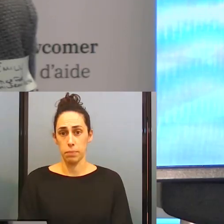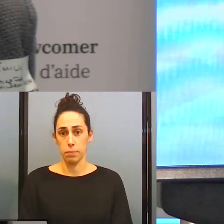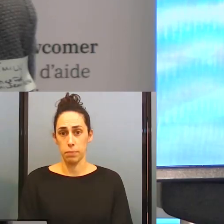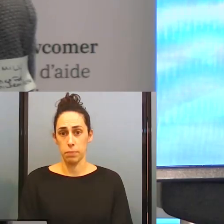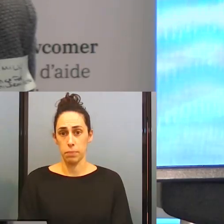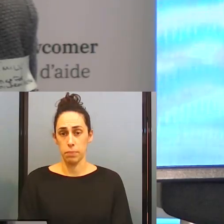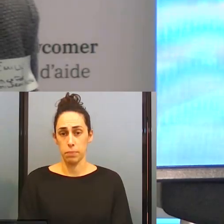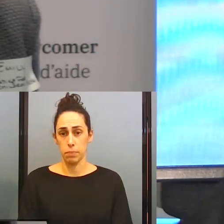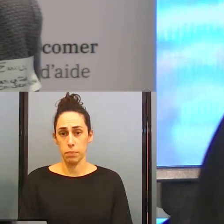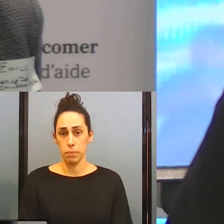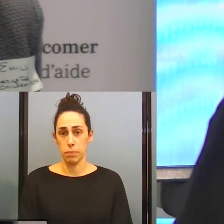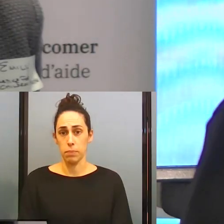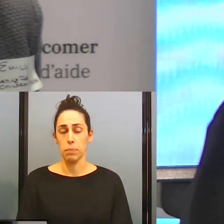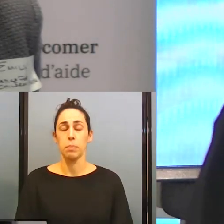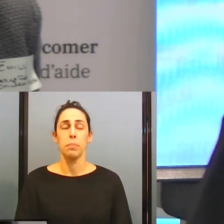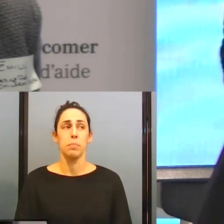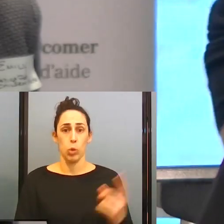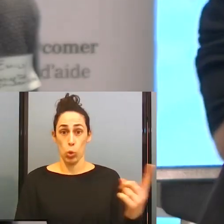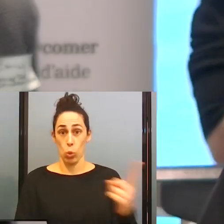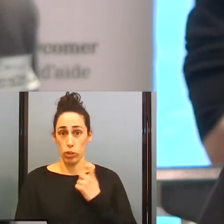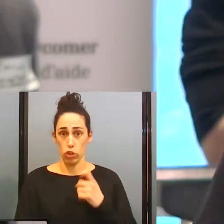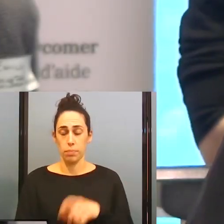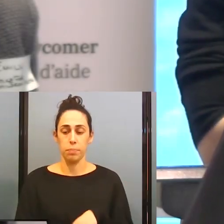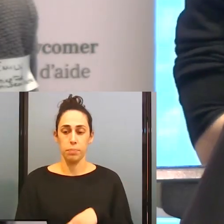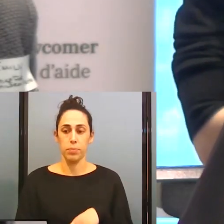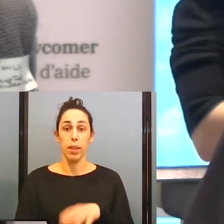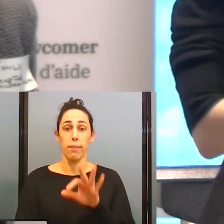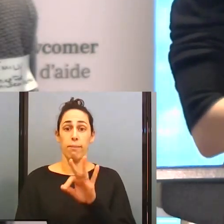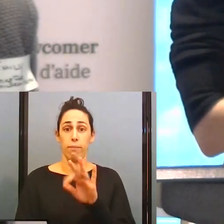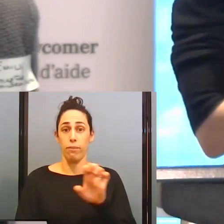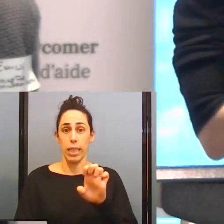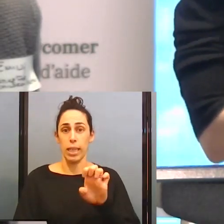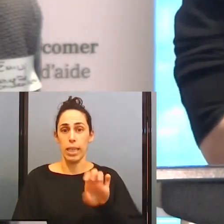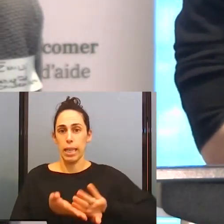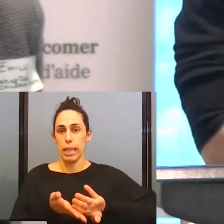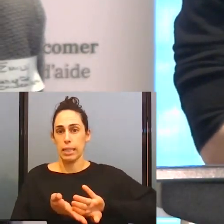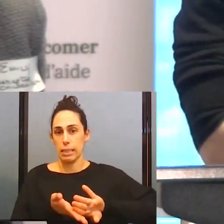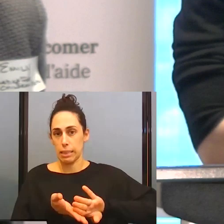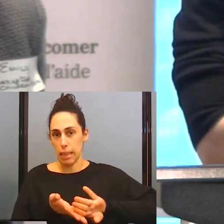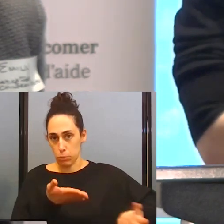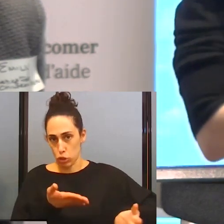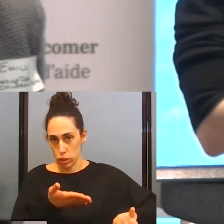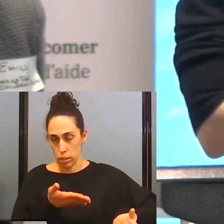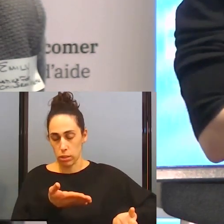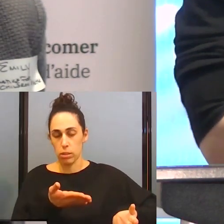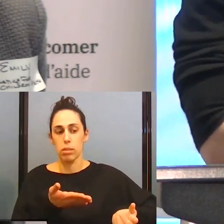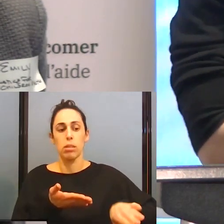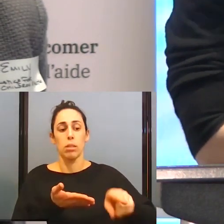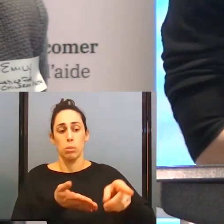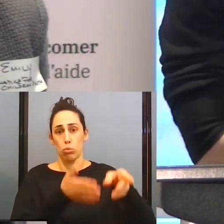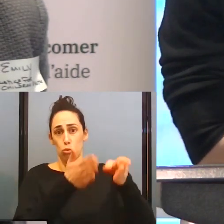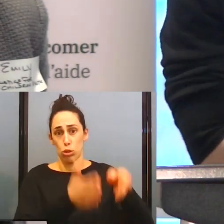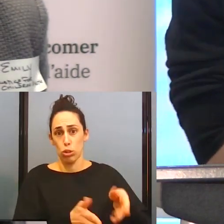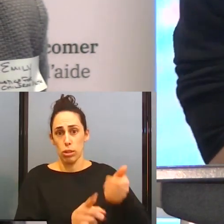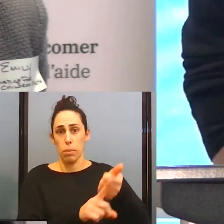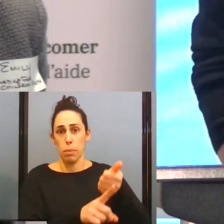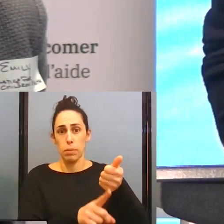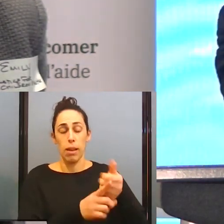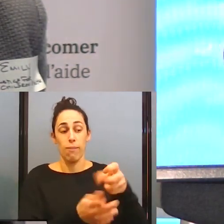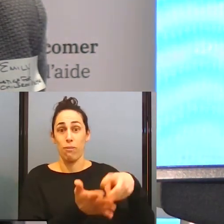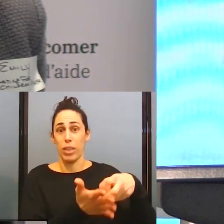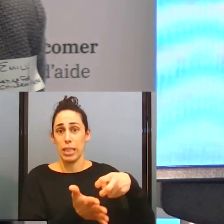So can we elaborate on fee exemptions for people who are here on expired visitor permits?